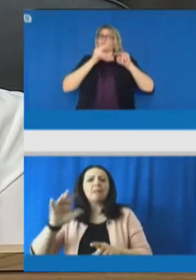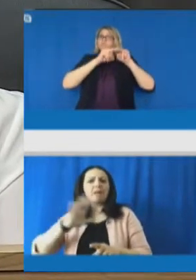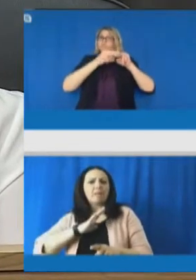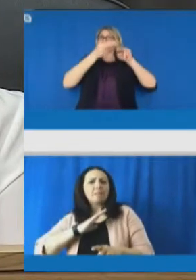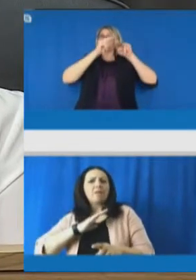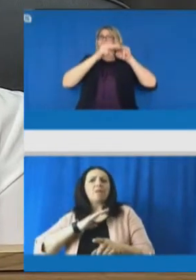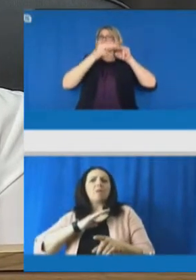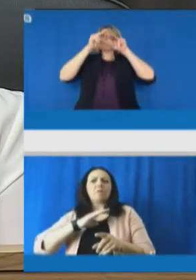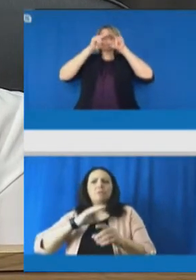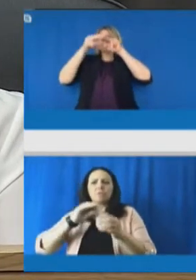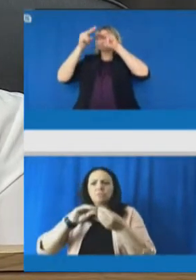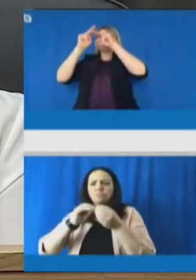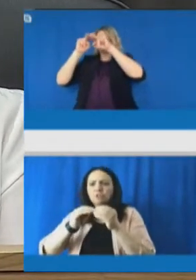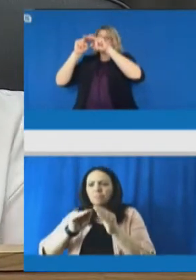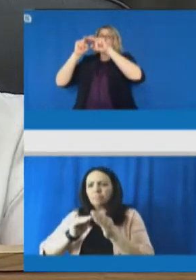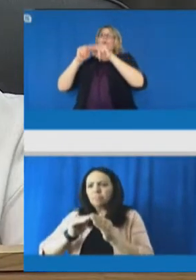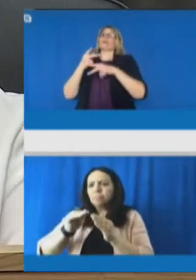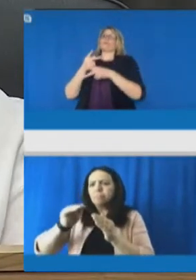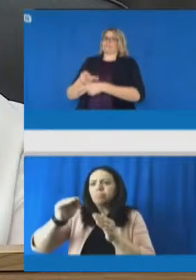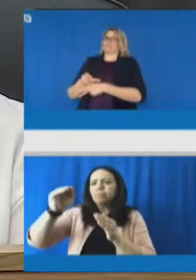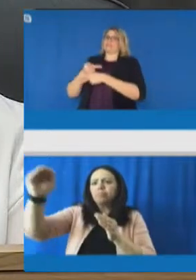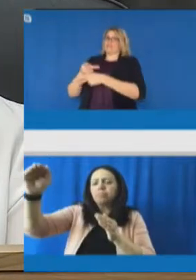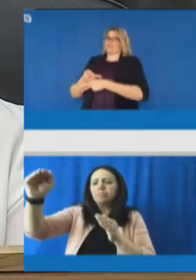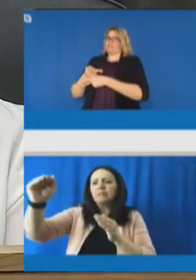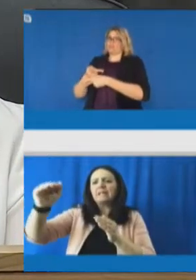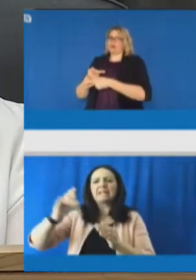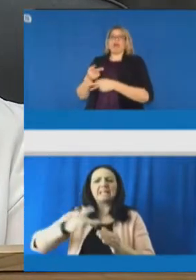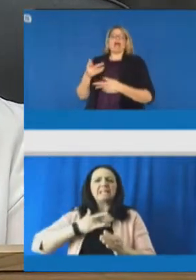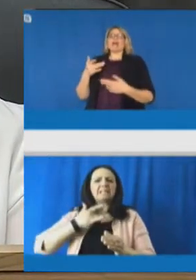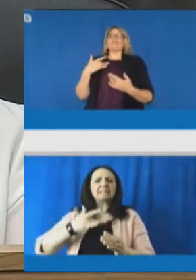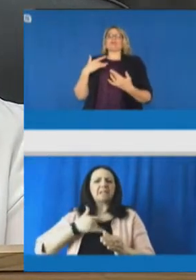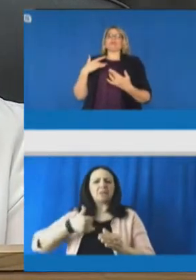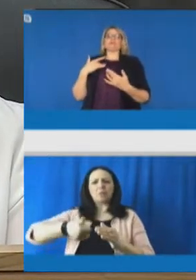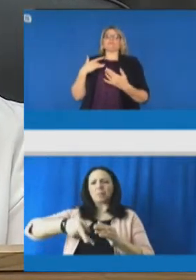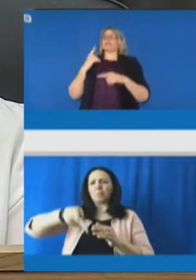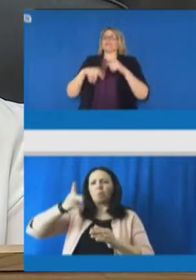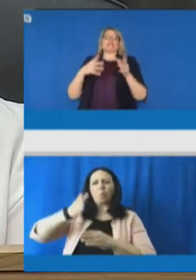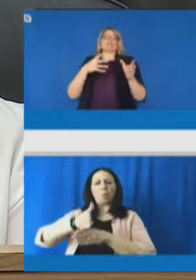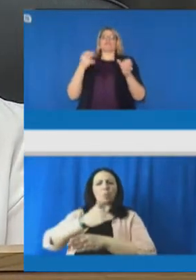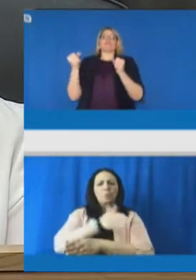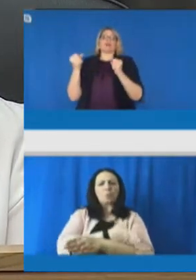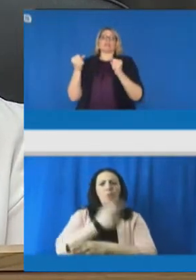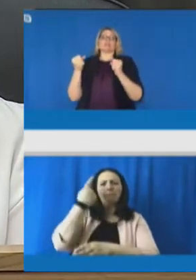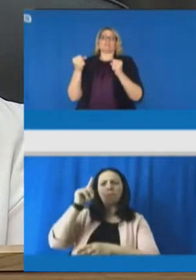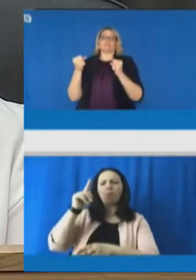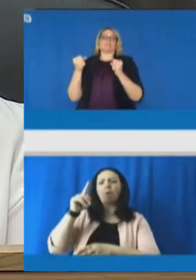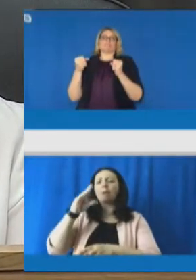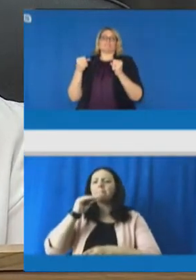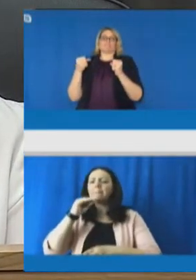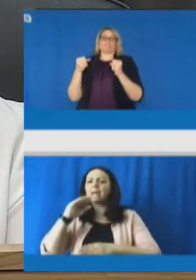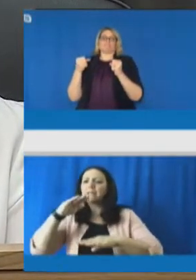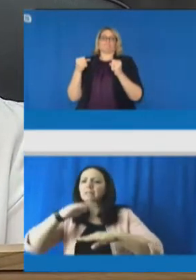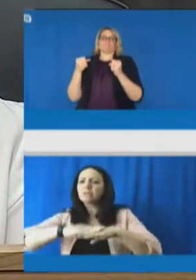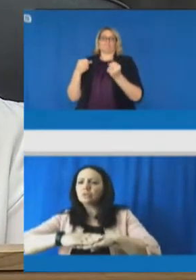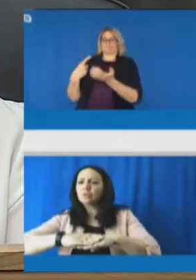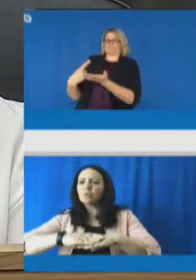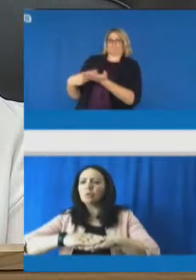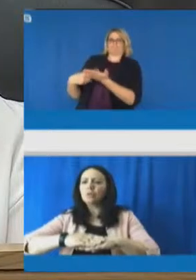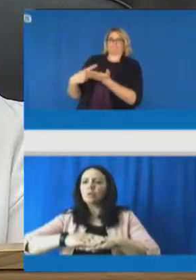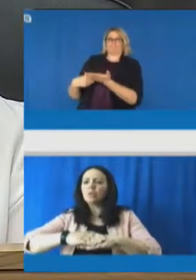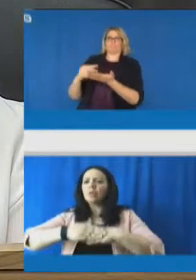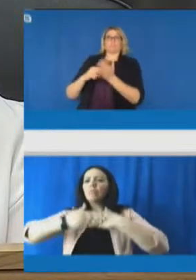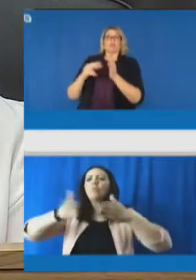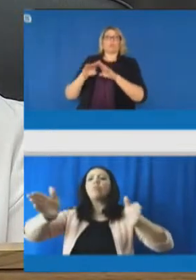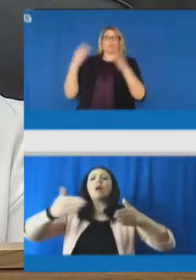just, as tiring as it is, we can't take these off in too big of bites because the data changes every day,